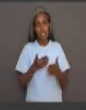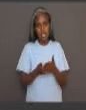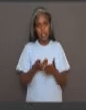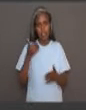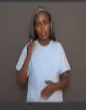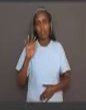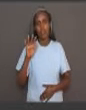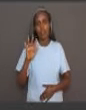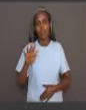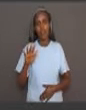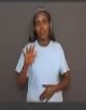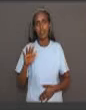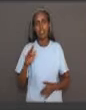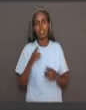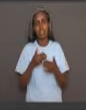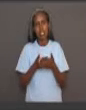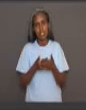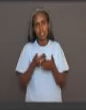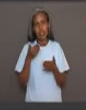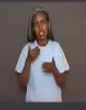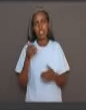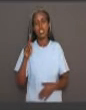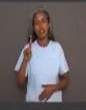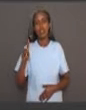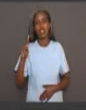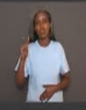Subtract 5 and the difference is